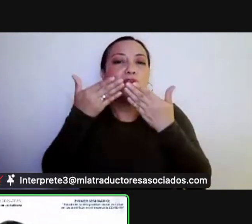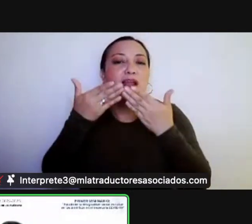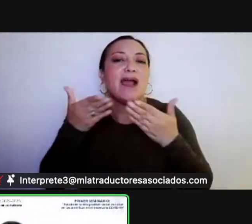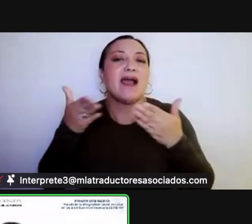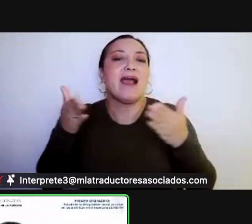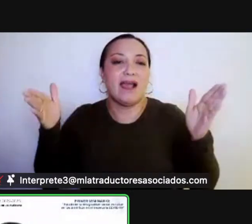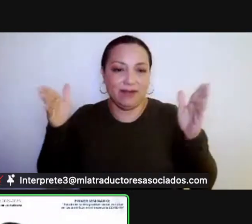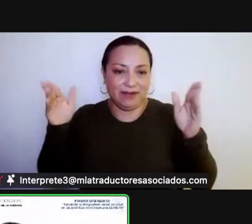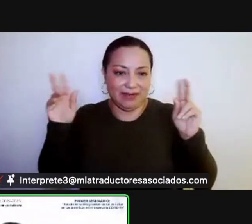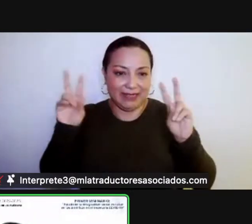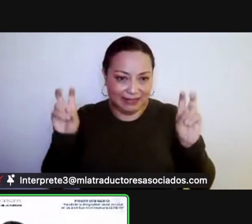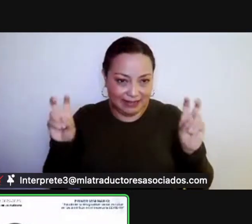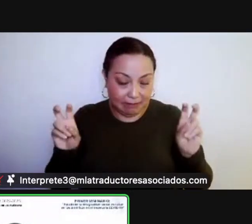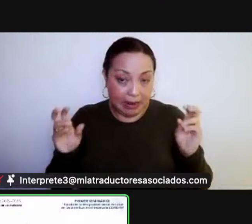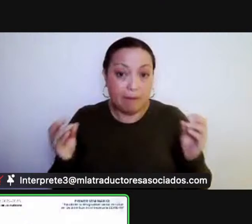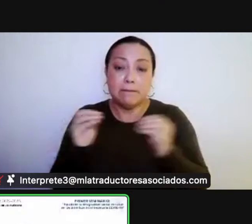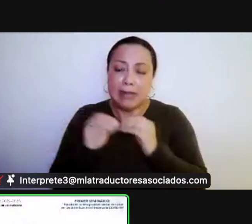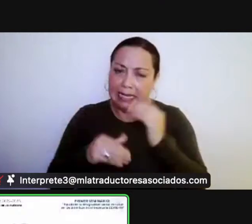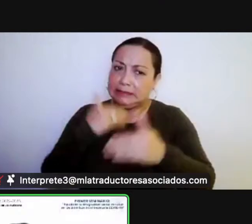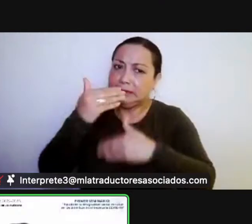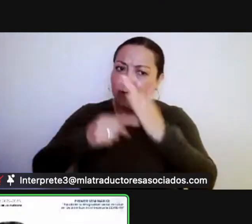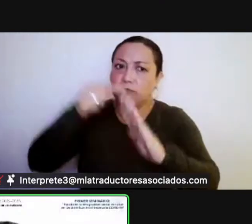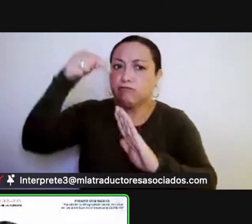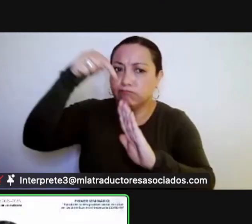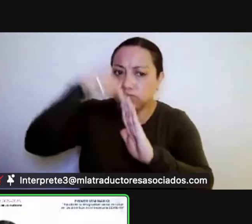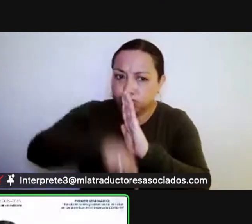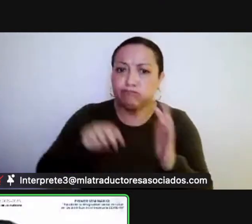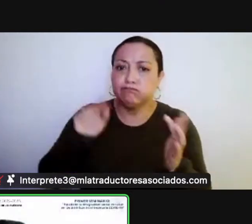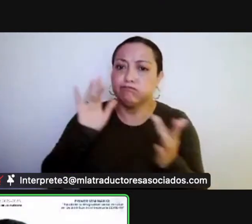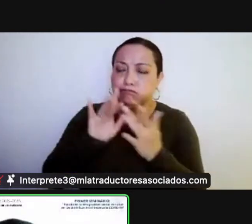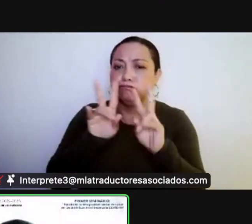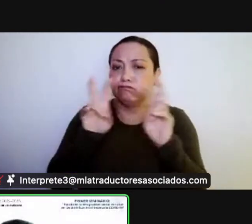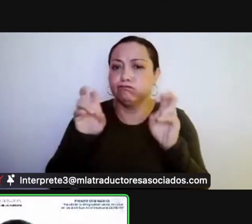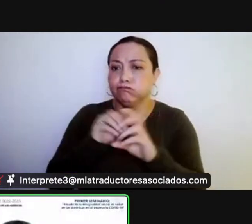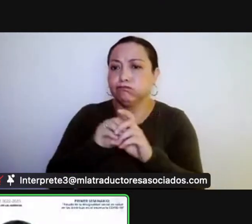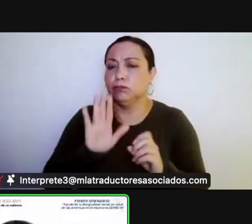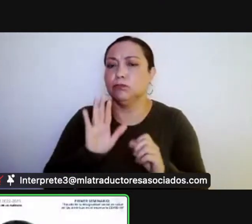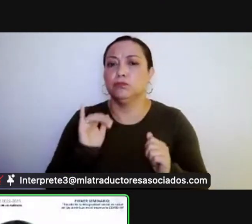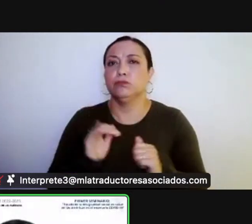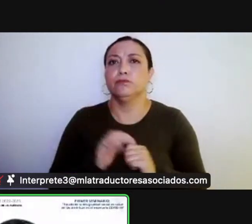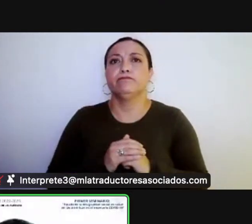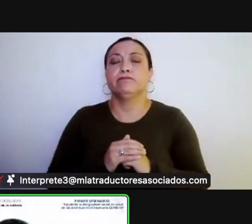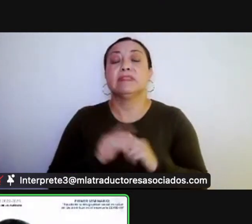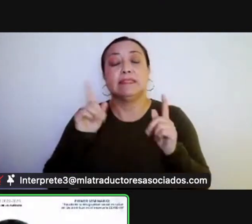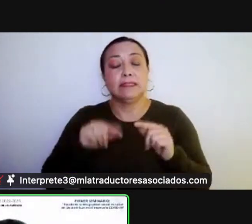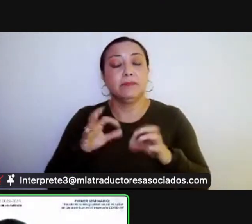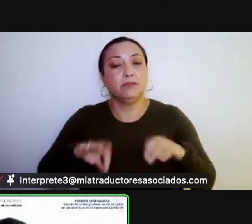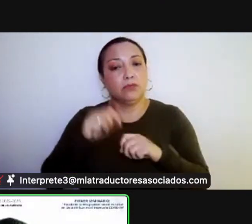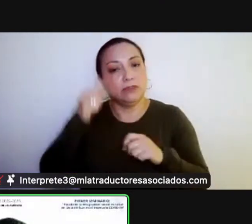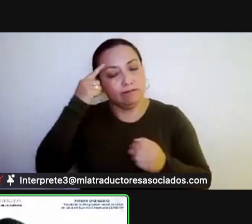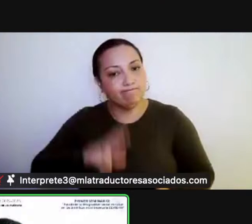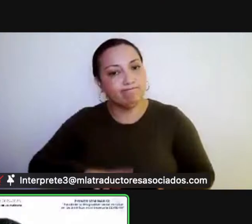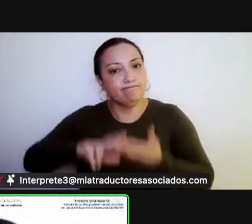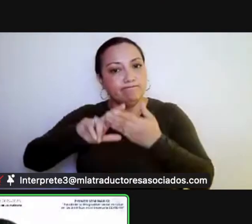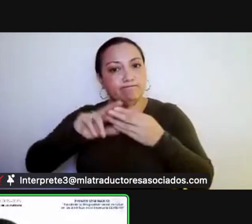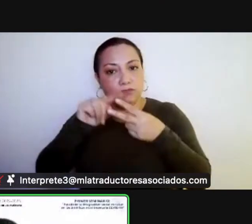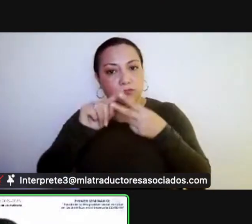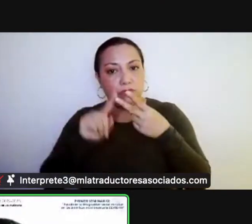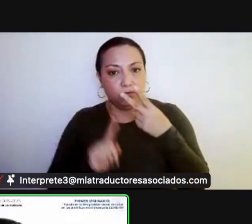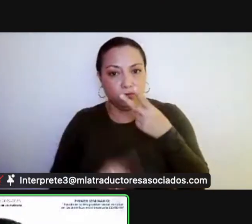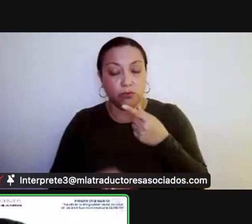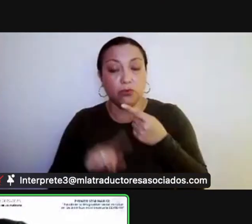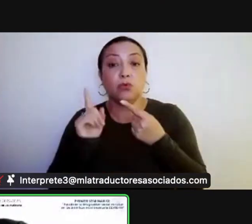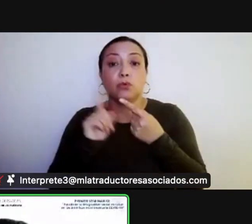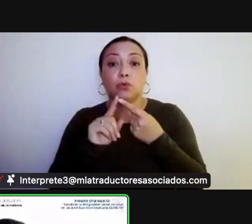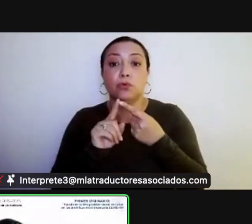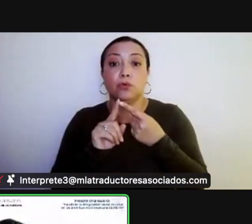an opening to continue getting deeper in that regard. And I would like to retake two aspects. One of